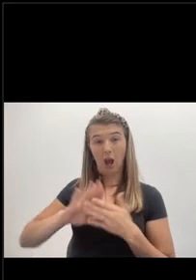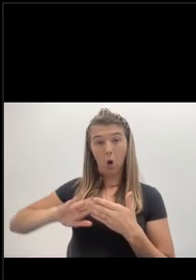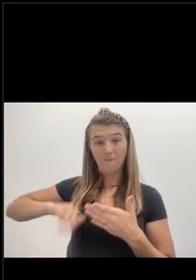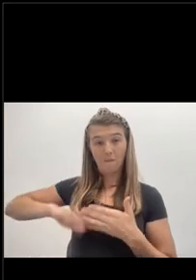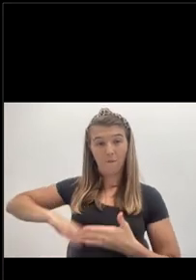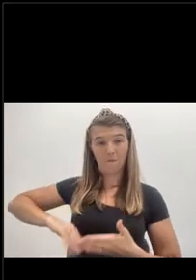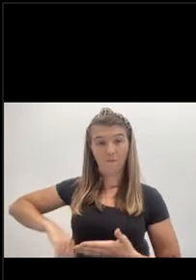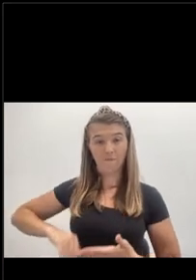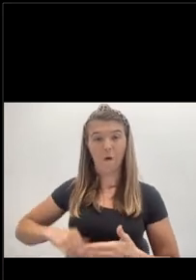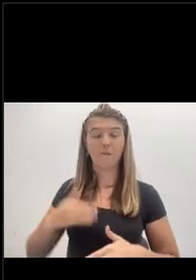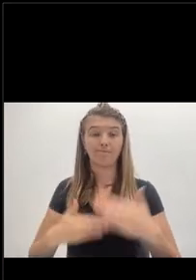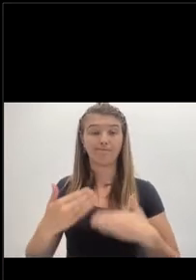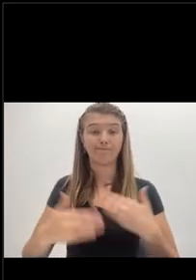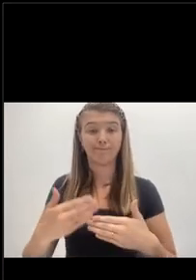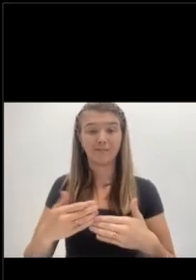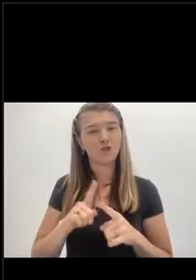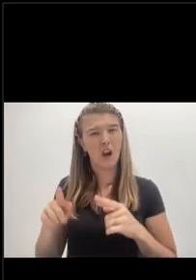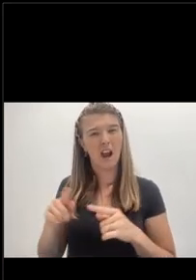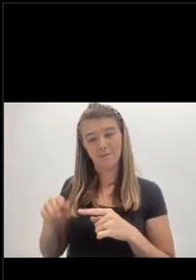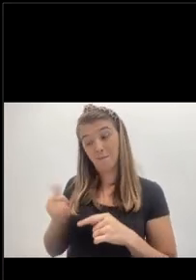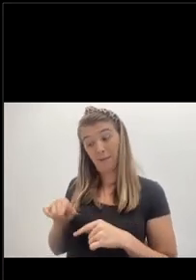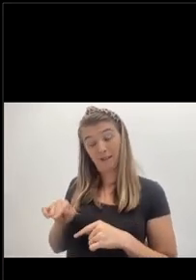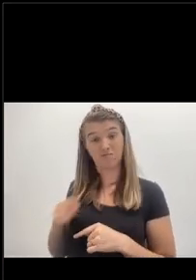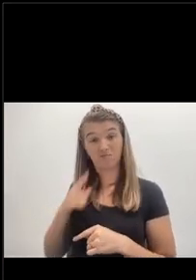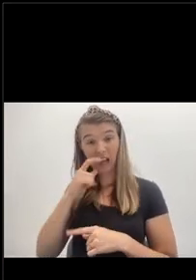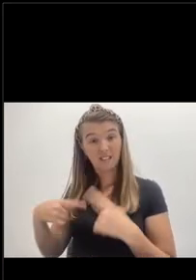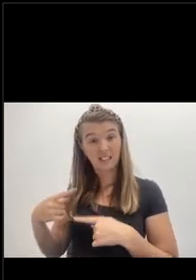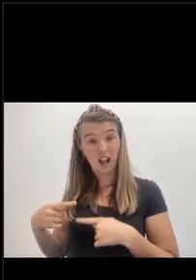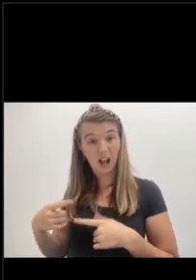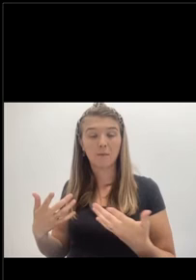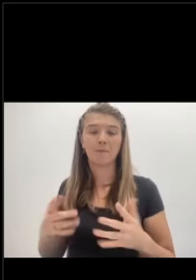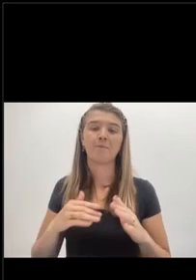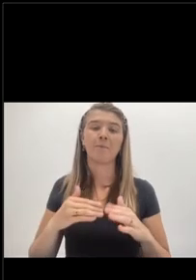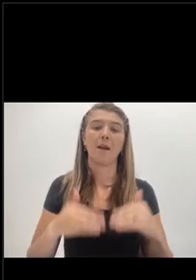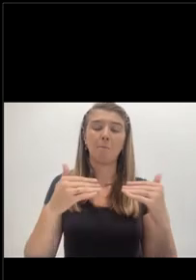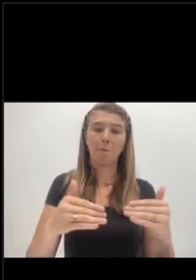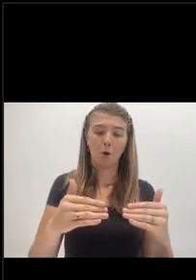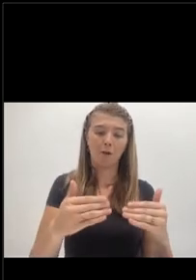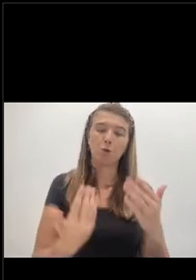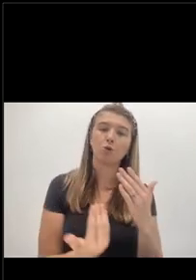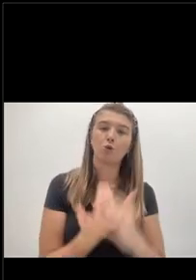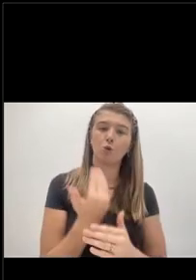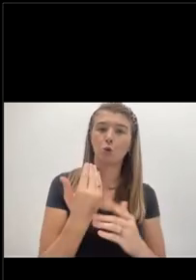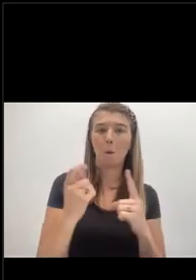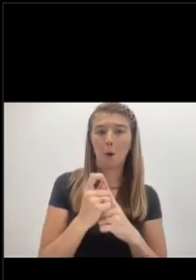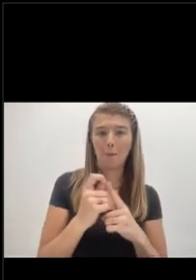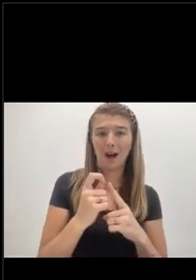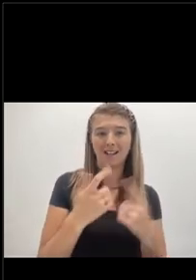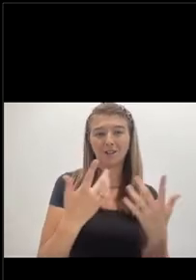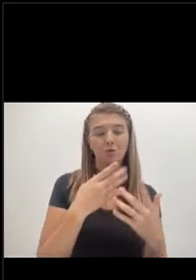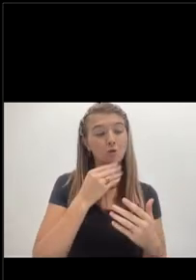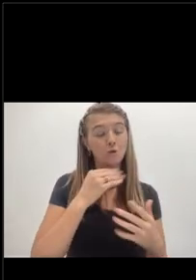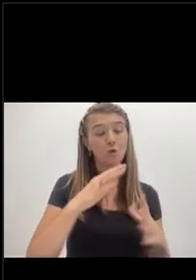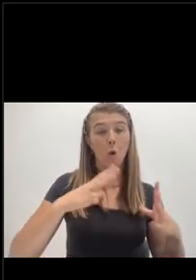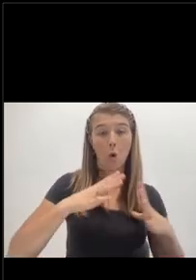recycle those. And then from the monomer, so the basic building blocks that were initially made to use the polymer, you can then make a new polymer